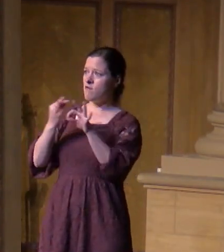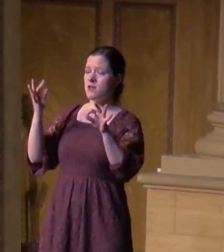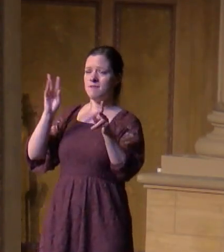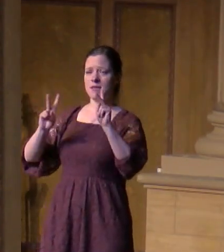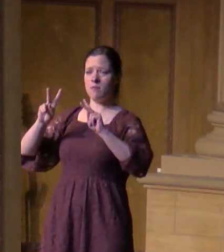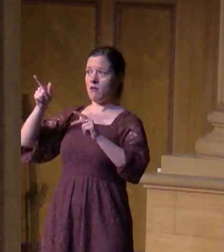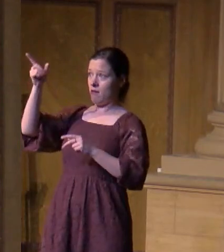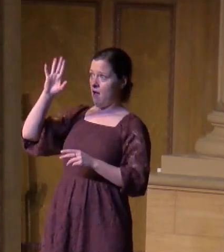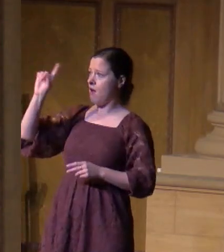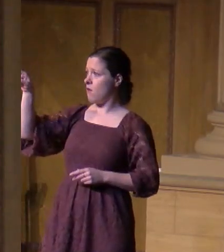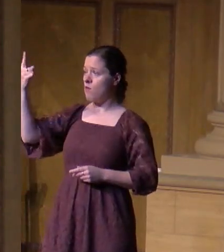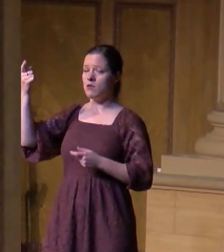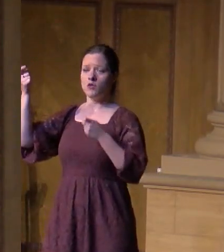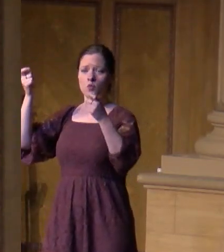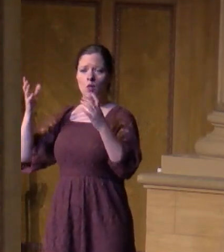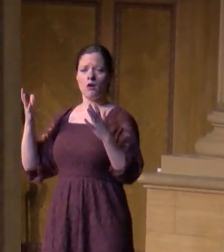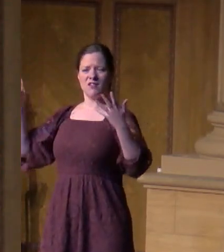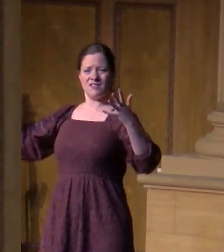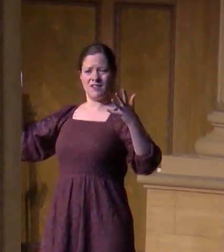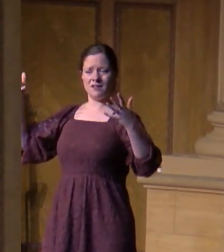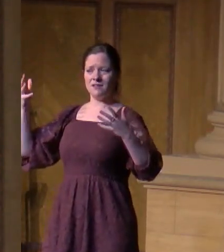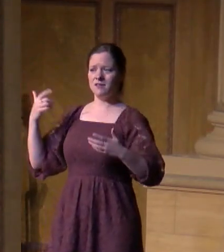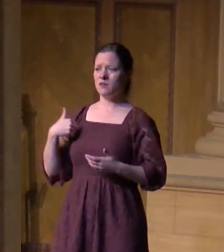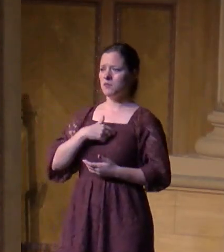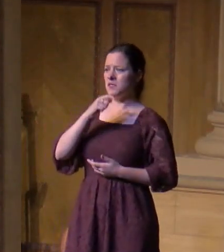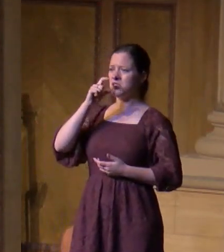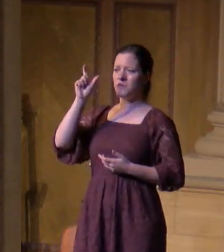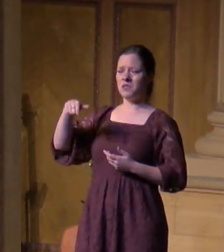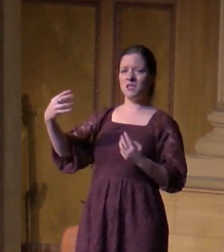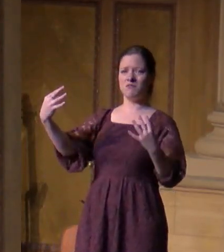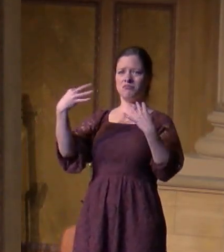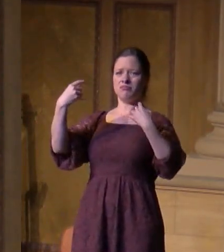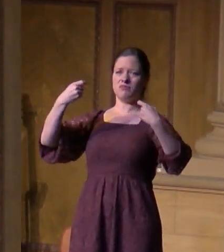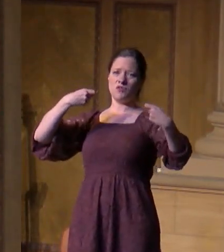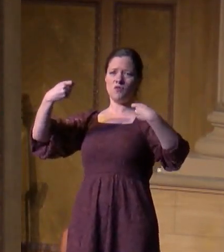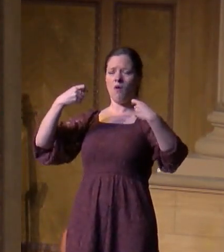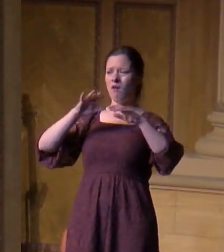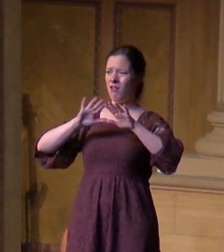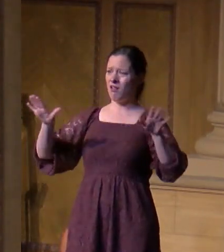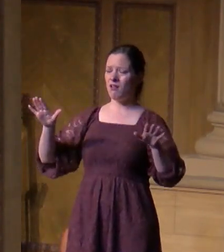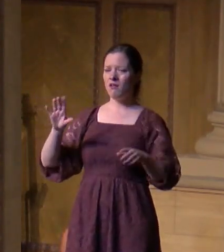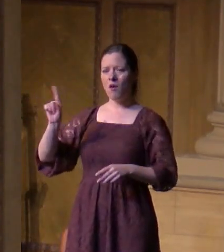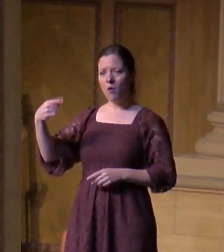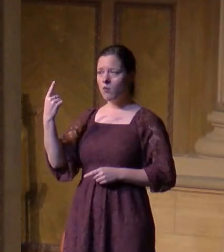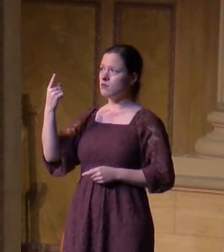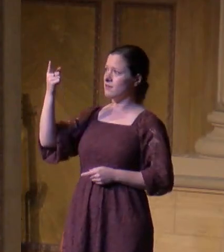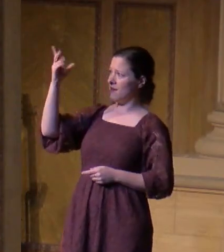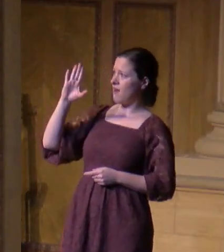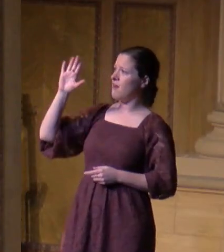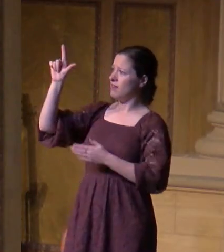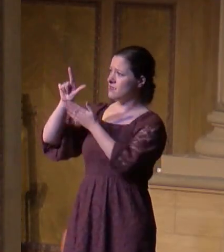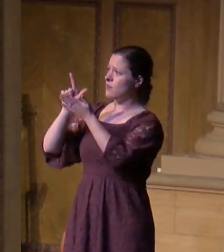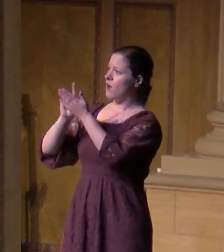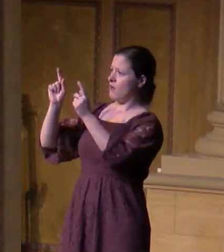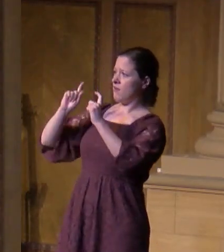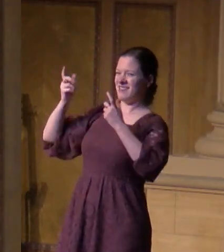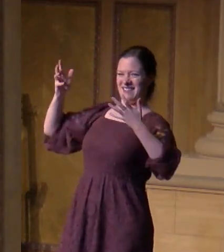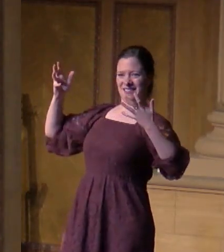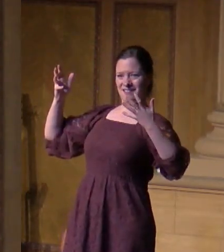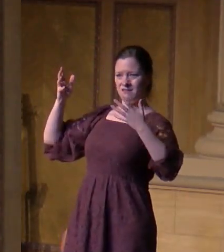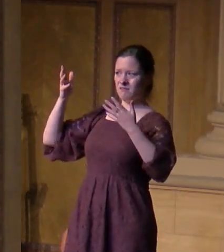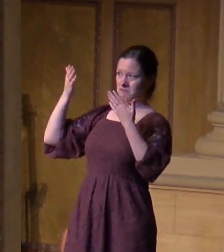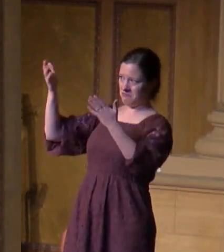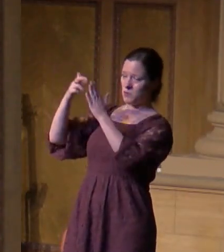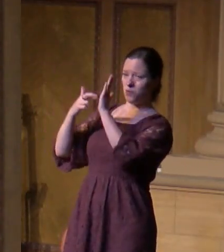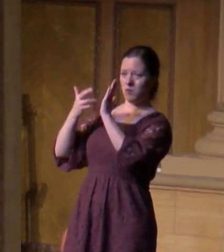They were supposed to be able to live a life that wasn't controlled by a bunch of outside rulers, but only controlled by the laws of their God. And so for that